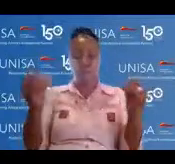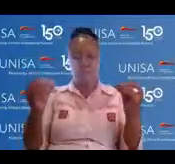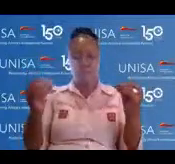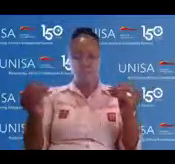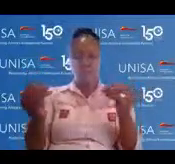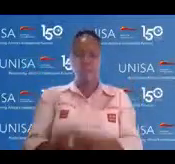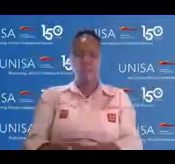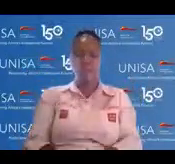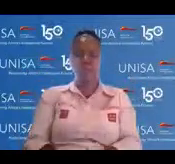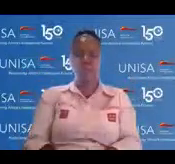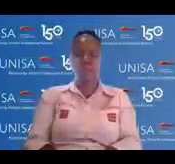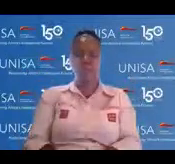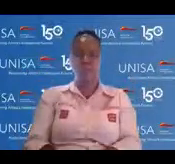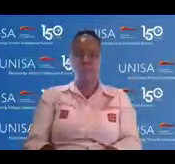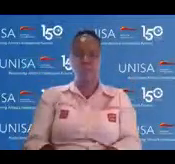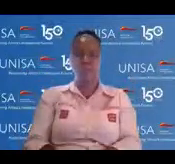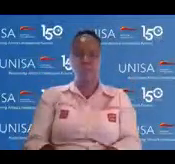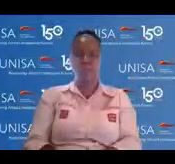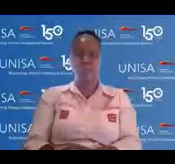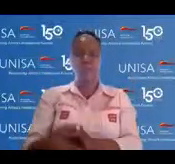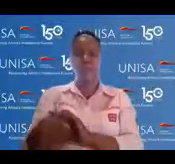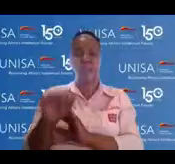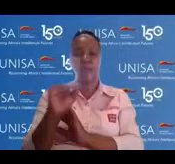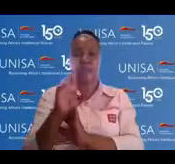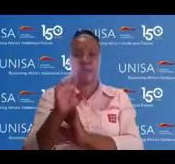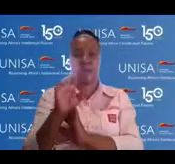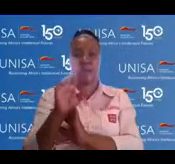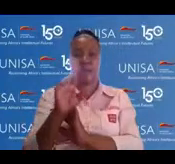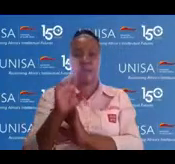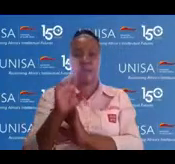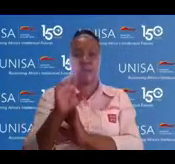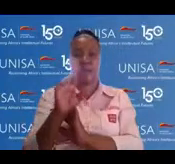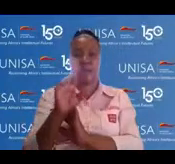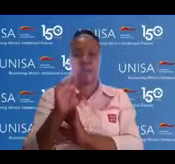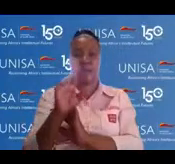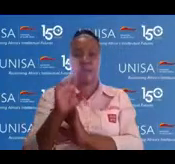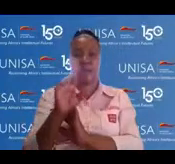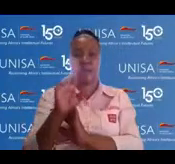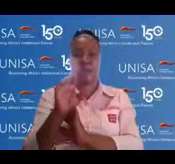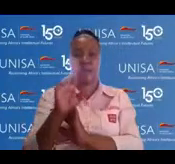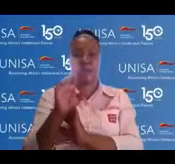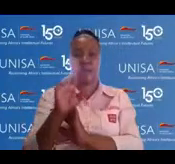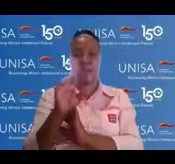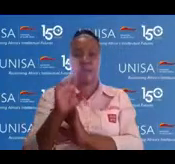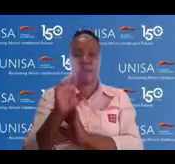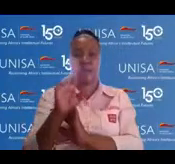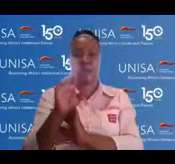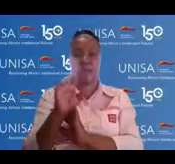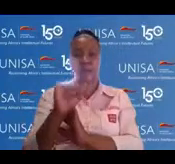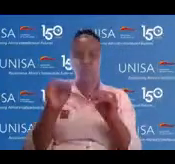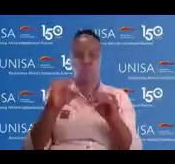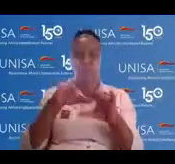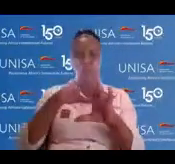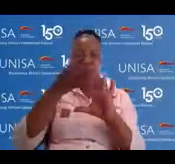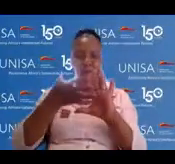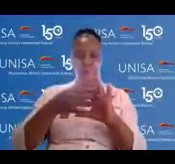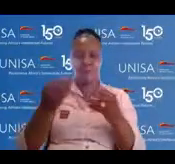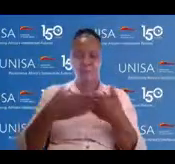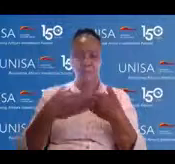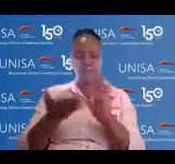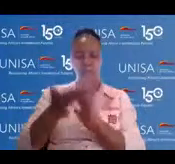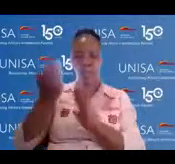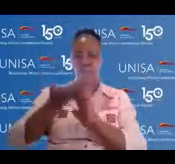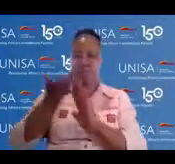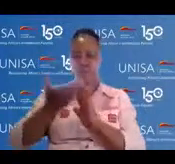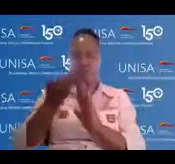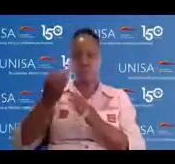And you'll notice Iris picked this up automatically, and it stopped everything, and it started the upload process. Now, just the